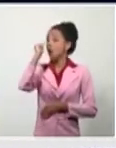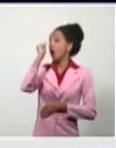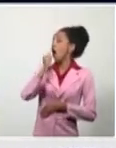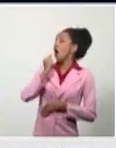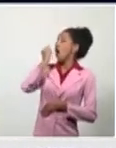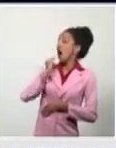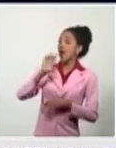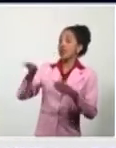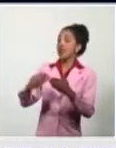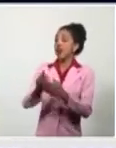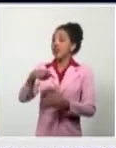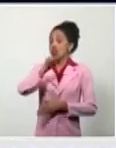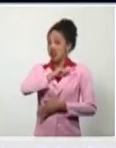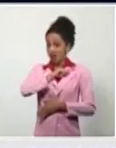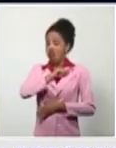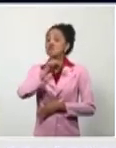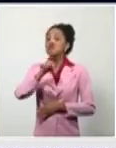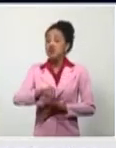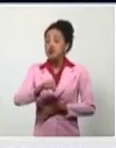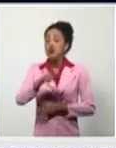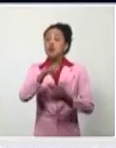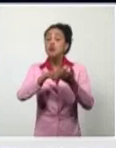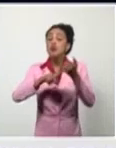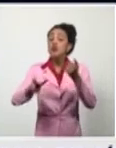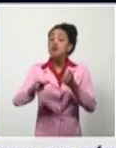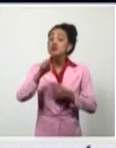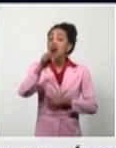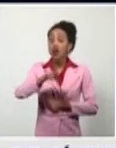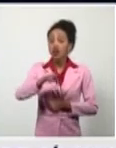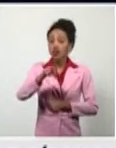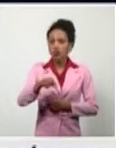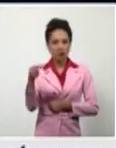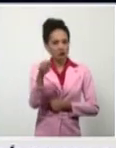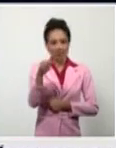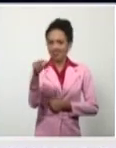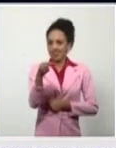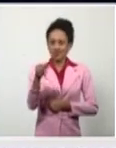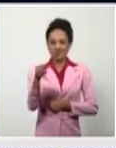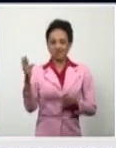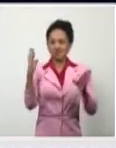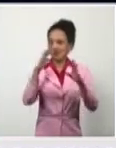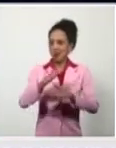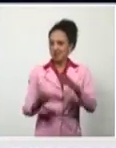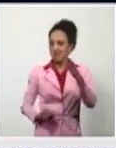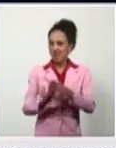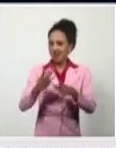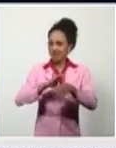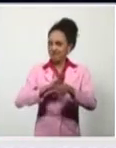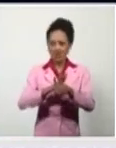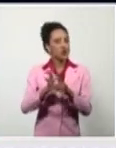yesterday, and this is one of the provinces reporting no confirmed cases.